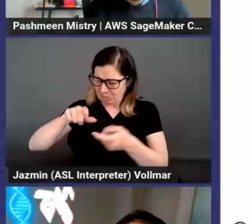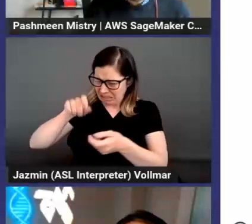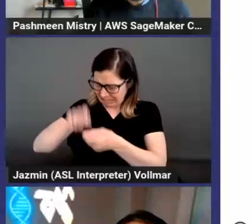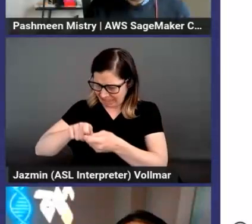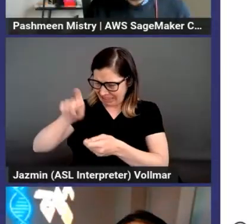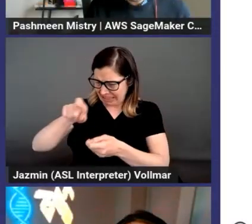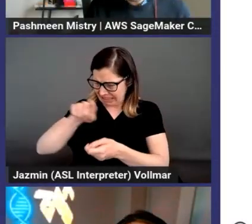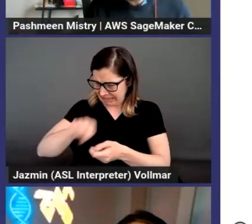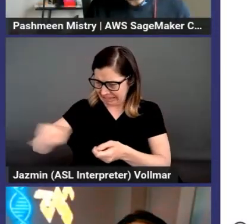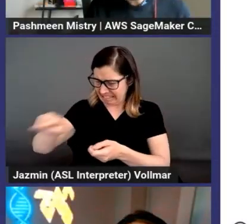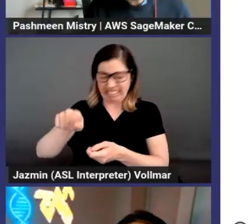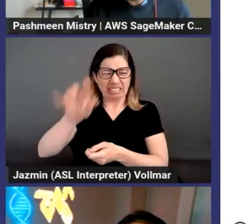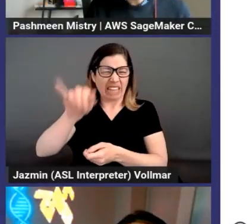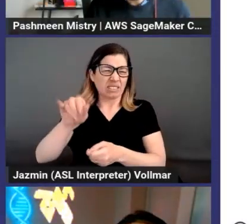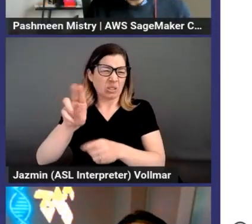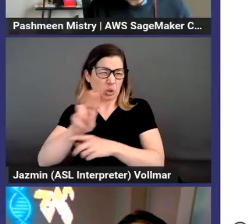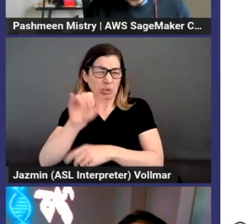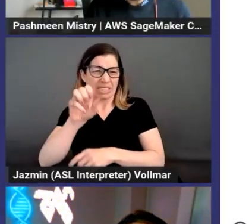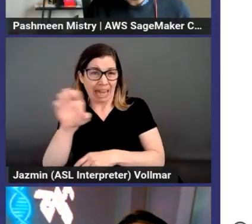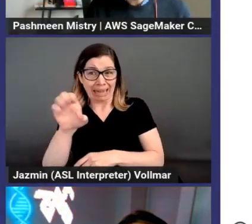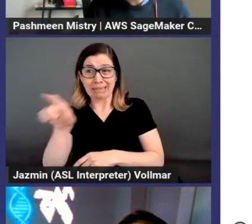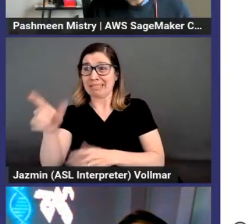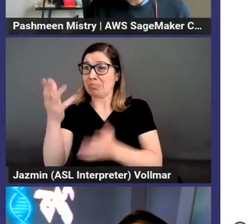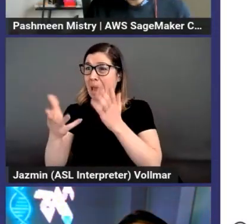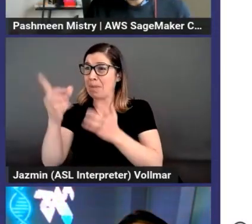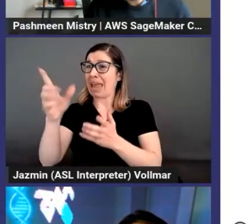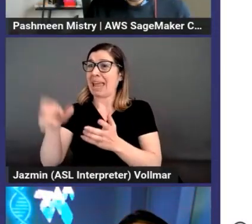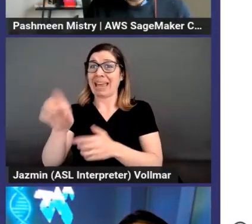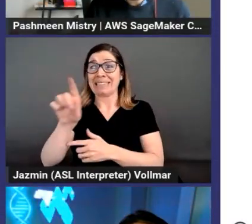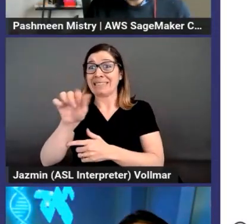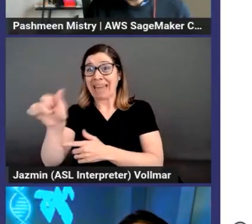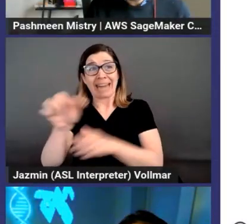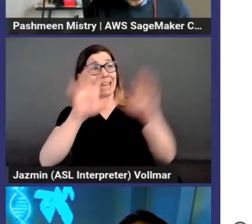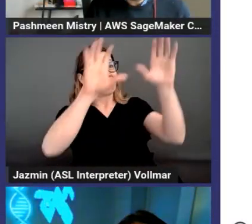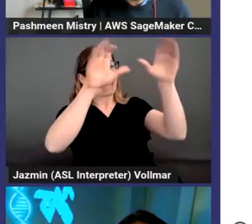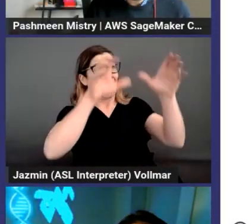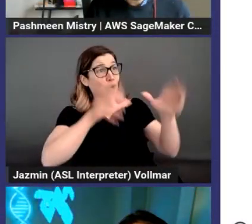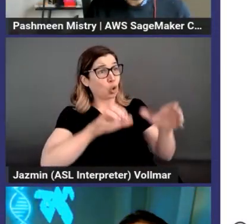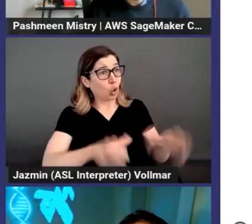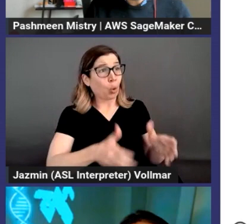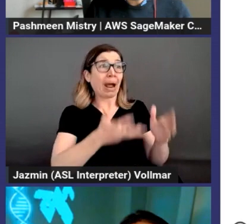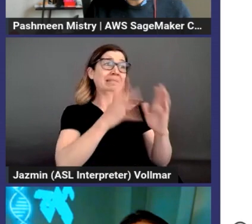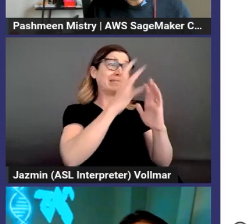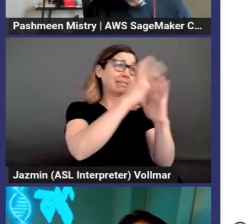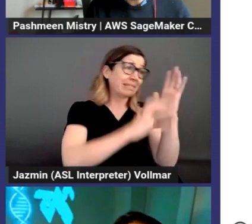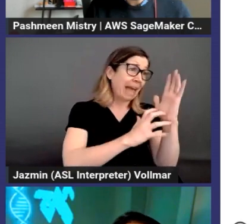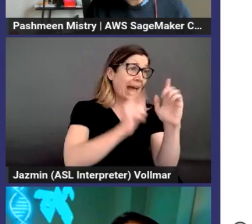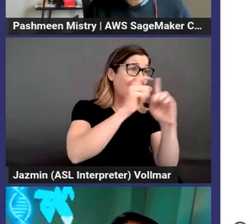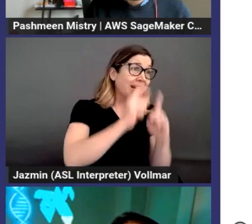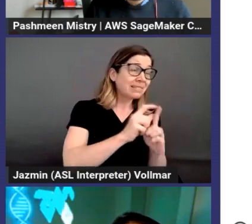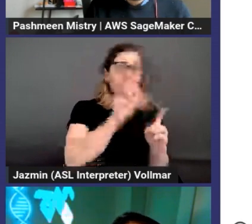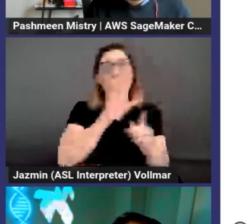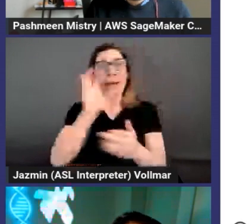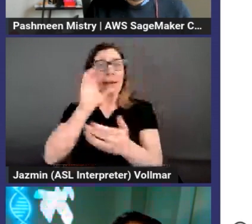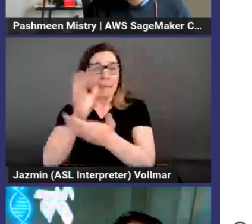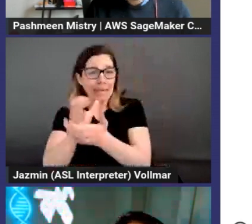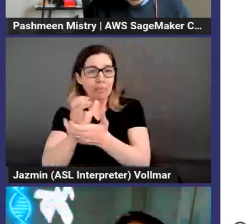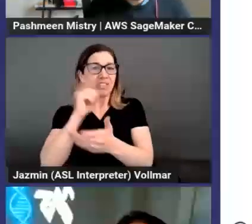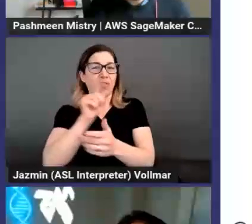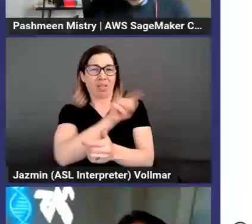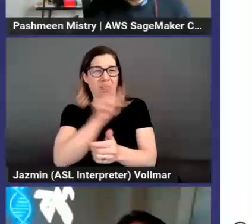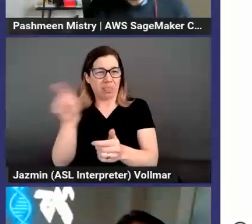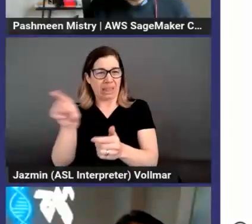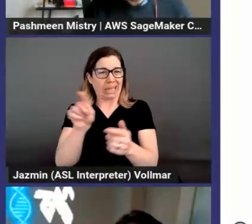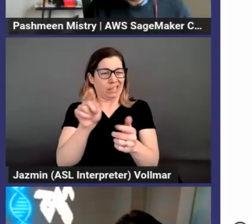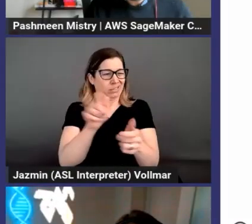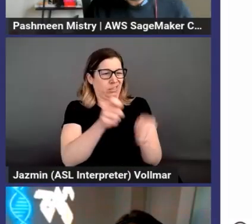cases, and they might need to categorize data, either text or the images in these custom categories. And